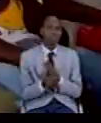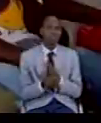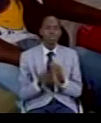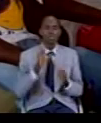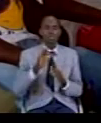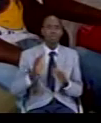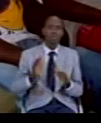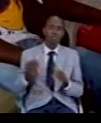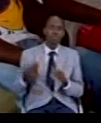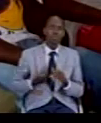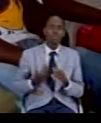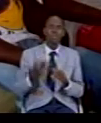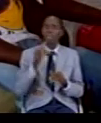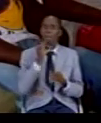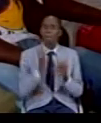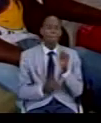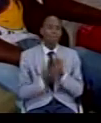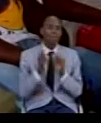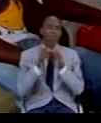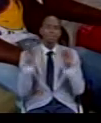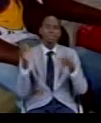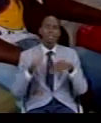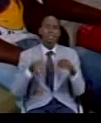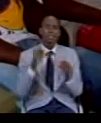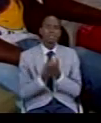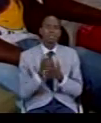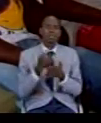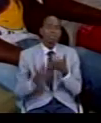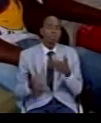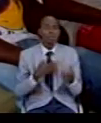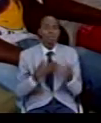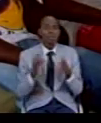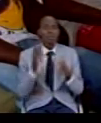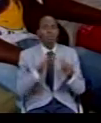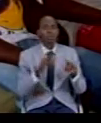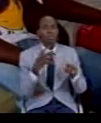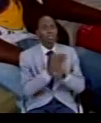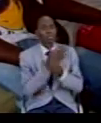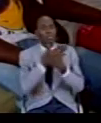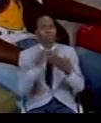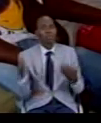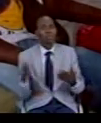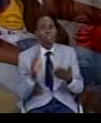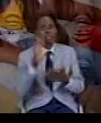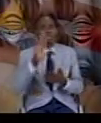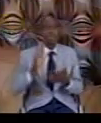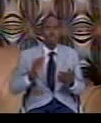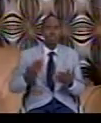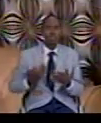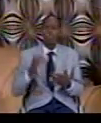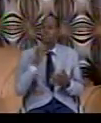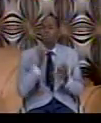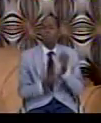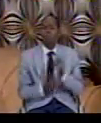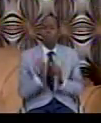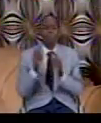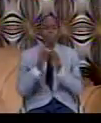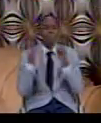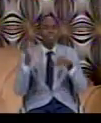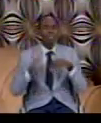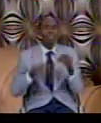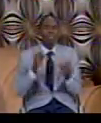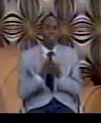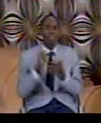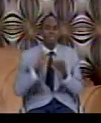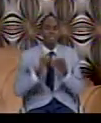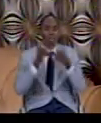soul is greater than that. Whatever they take away, your soul is greater than that. In the